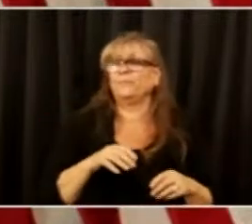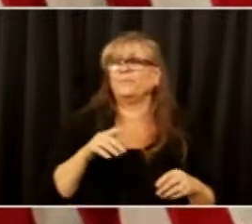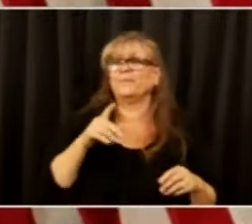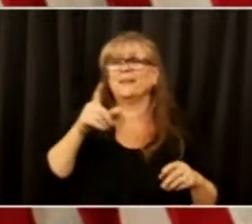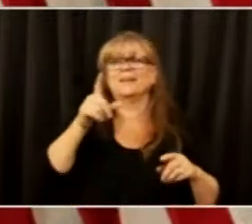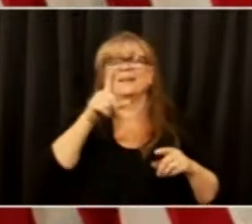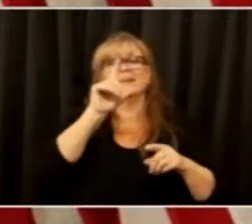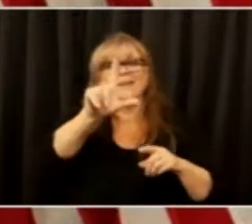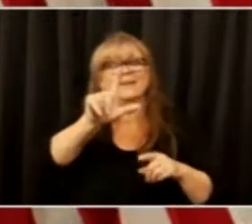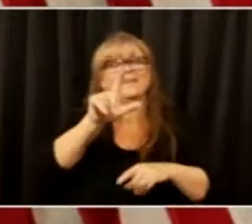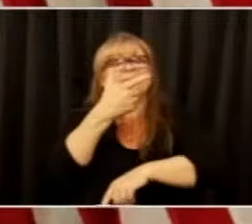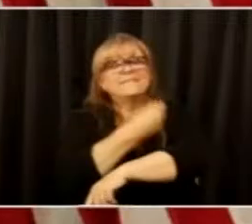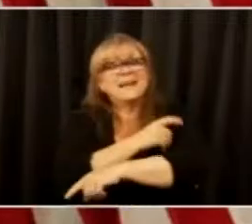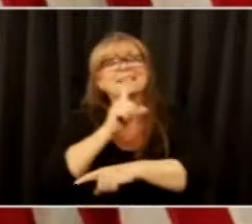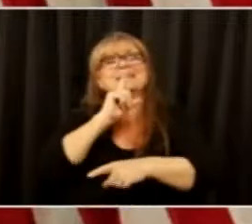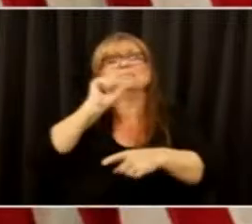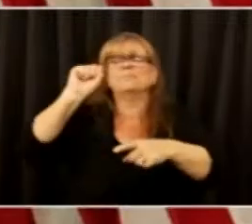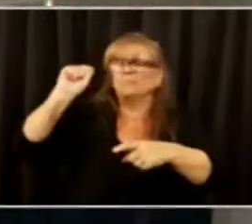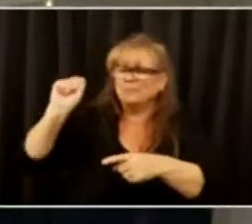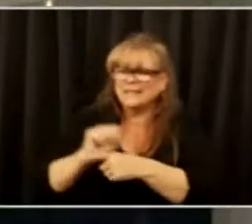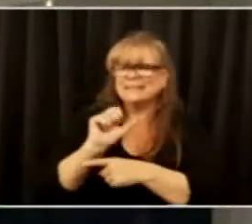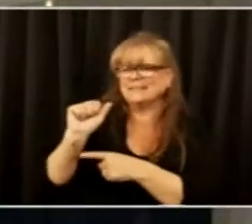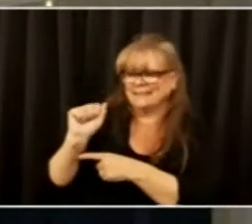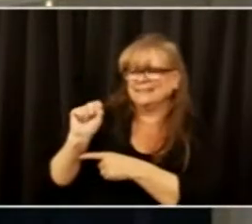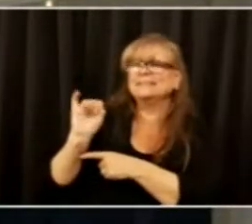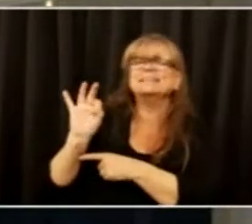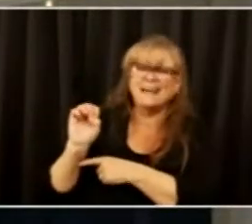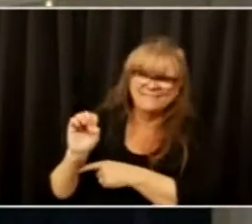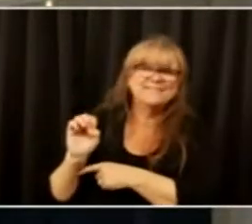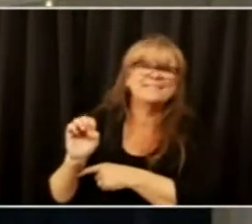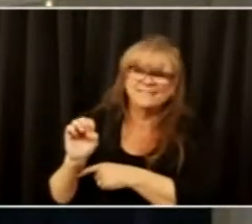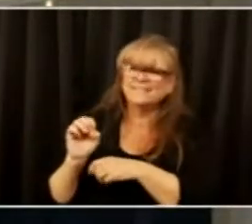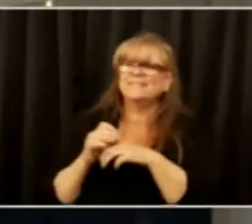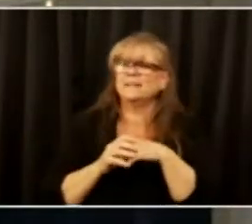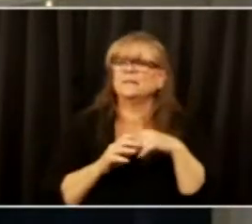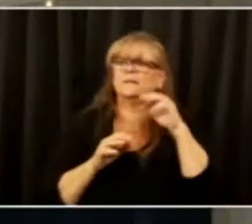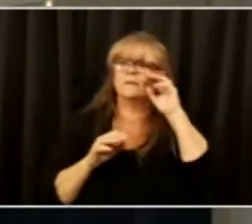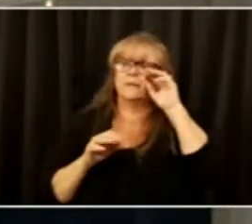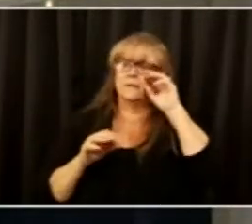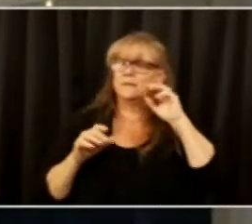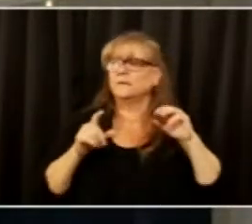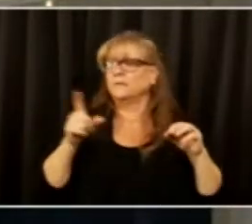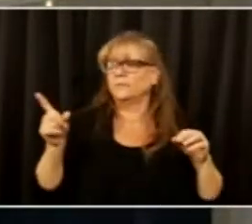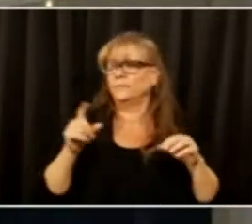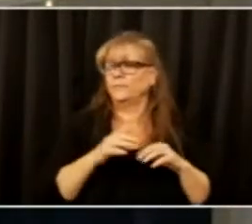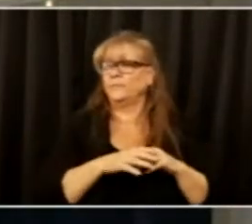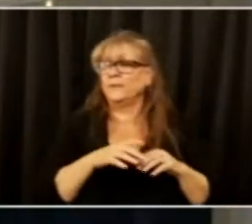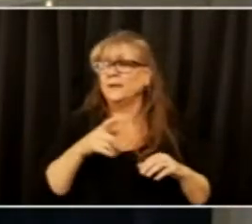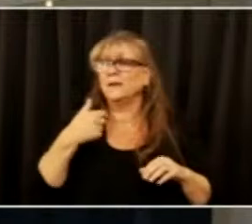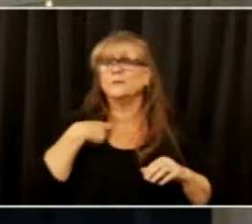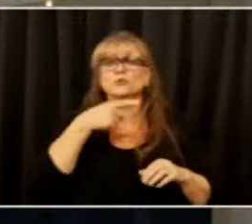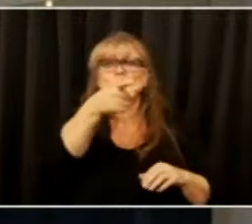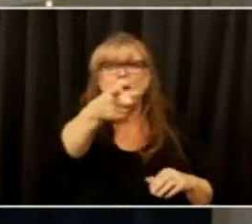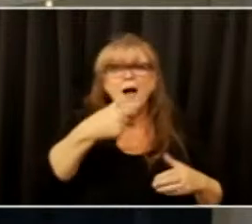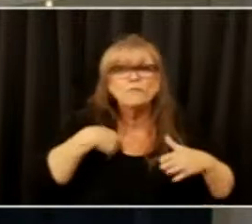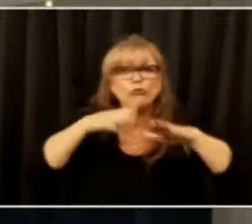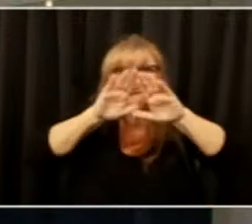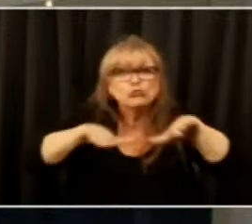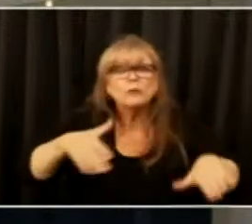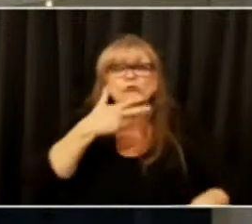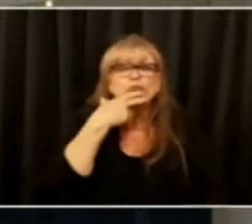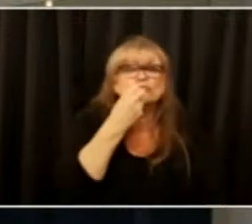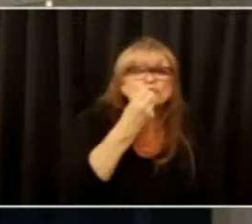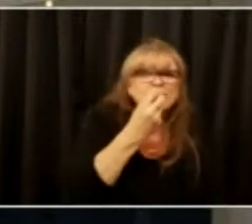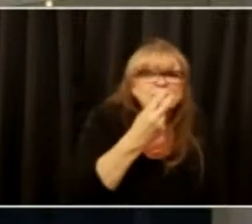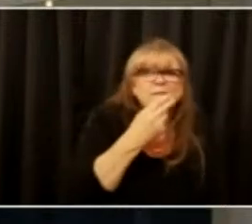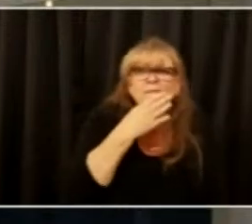vaccine with really extraordinary technology. Thank you. So you have a 14-year-old, you have a 12-year-old, you're ready to run out and get it, you've seen all this evidence. Okay, how